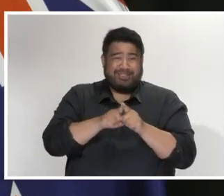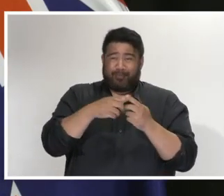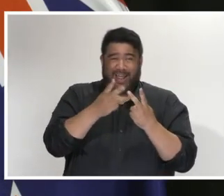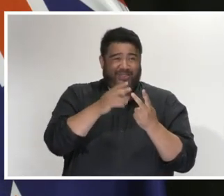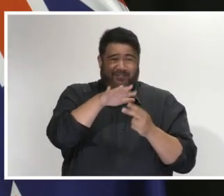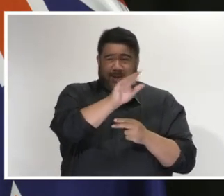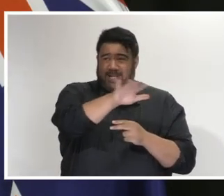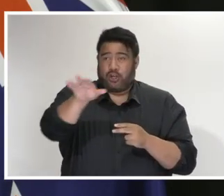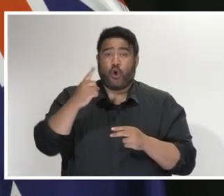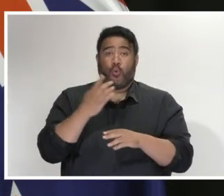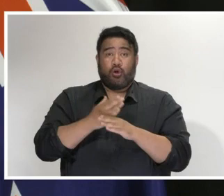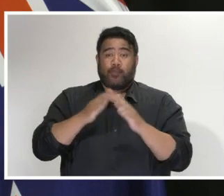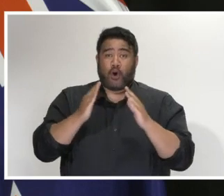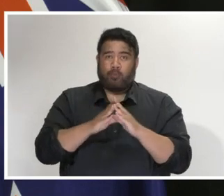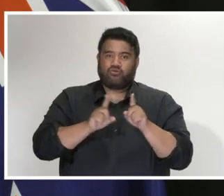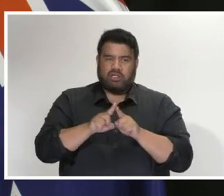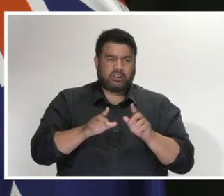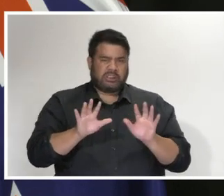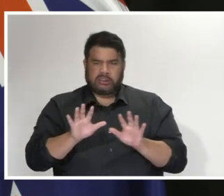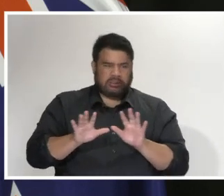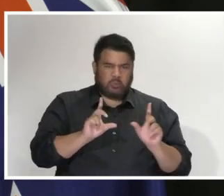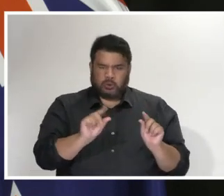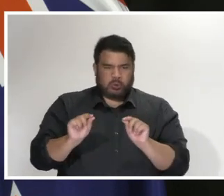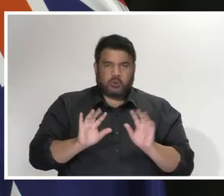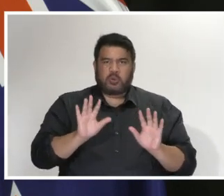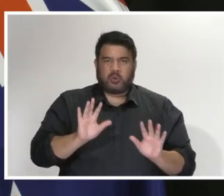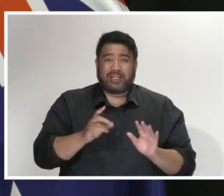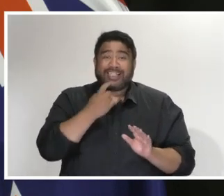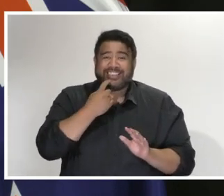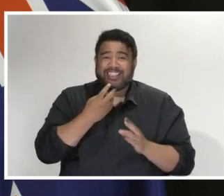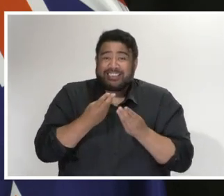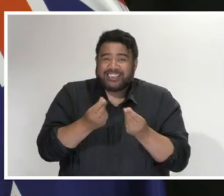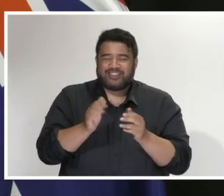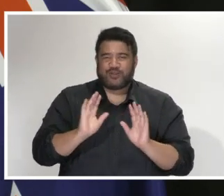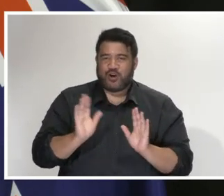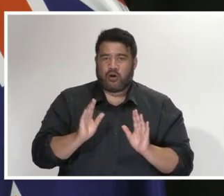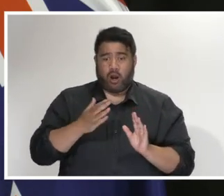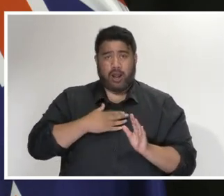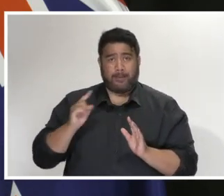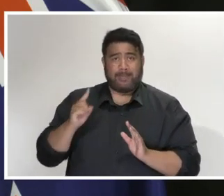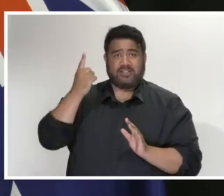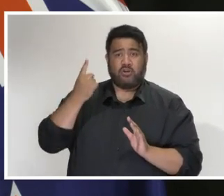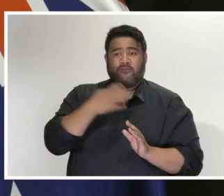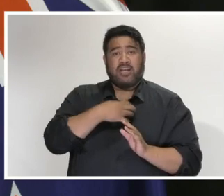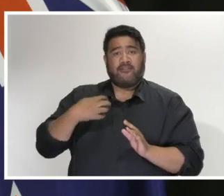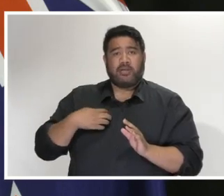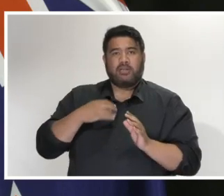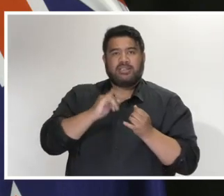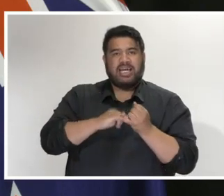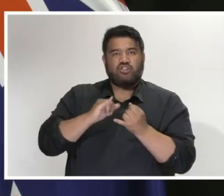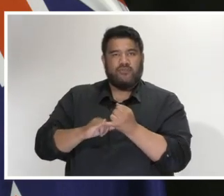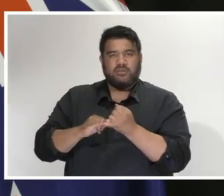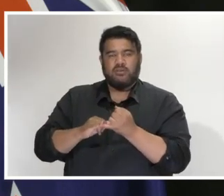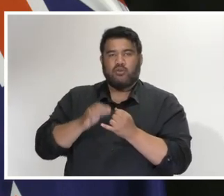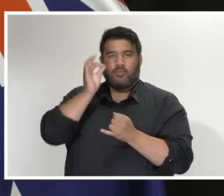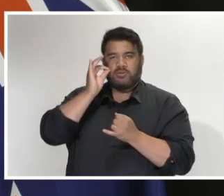home, is juggling with this. It's certainly not easy. And as Minister of State Services, if I could speak with a slightly different hat